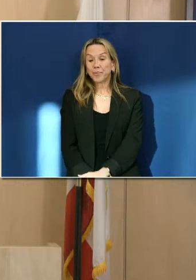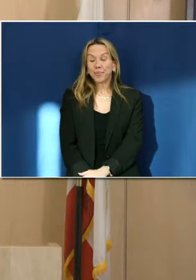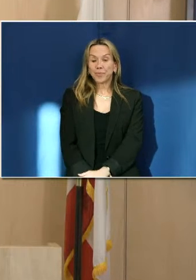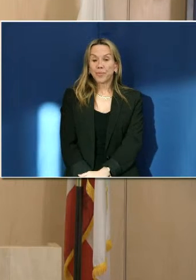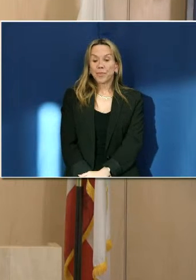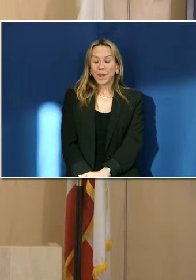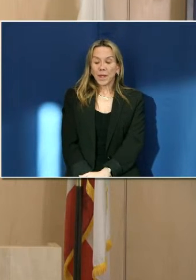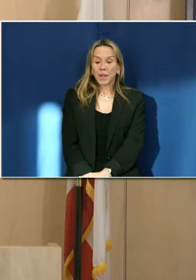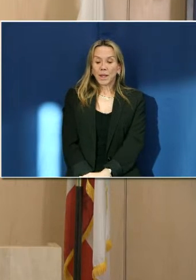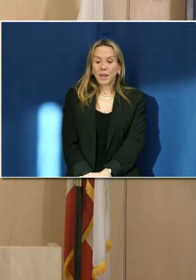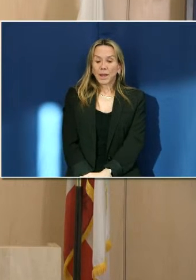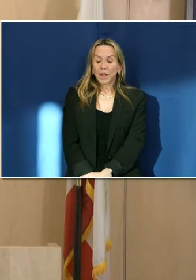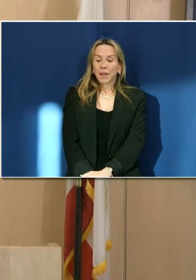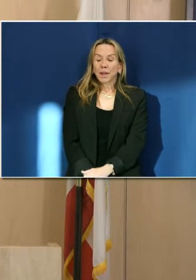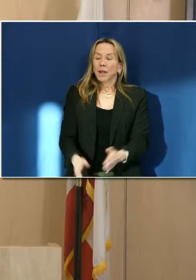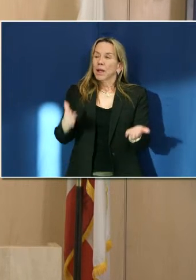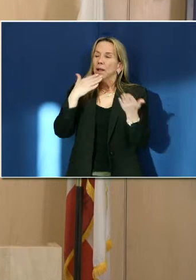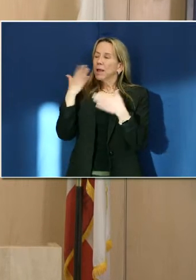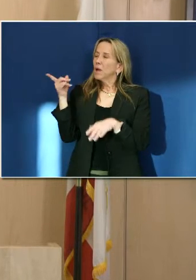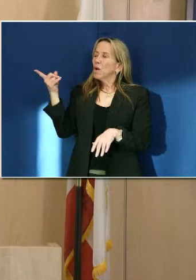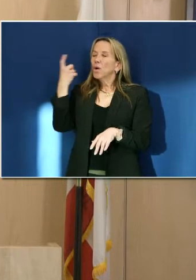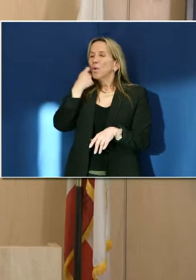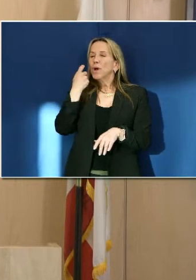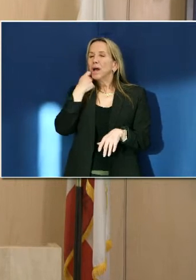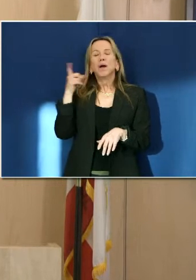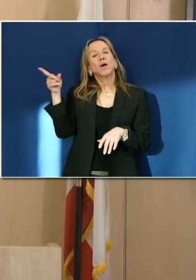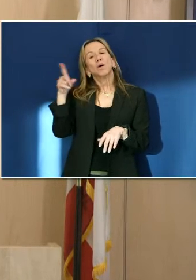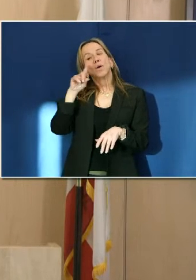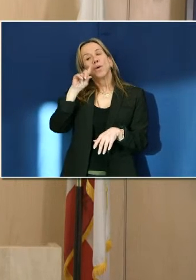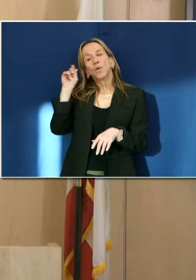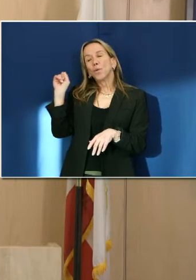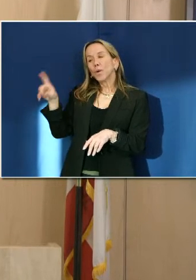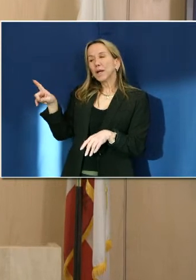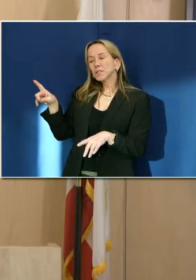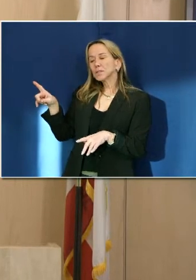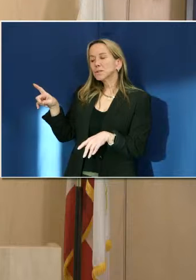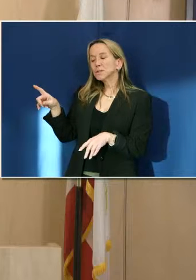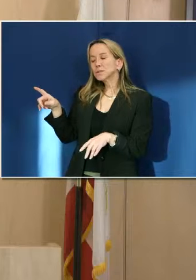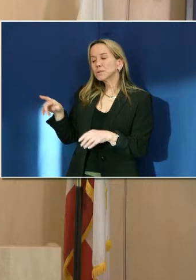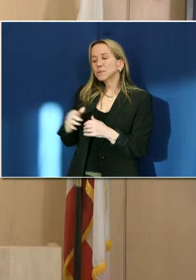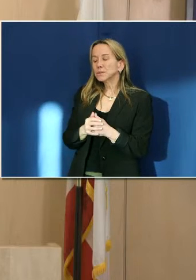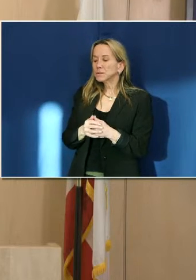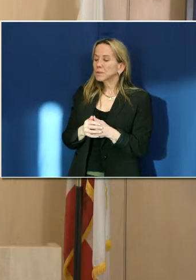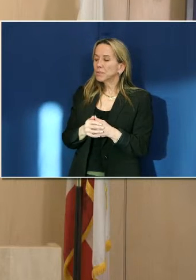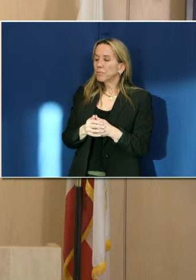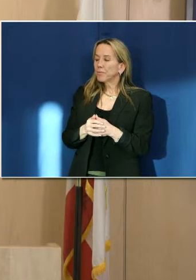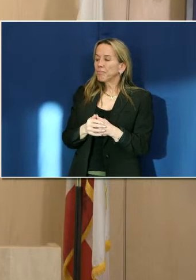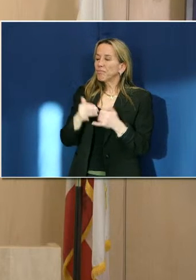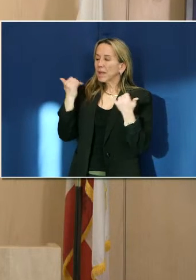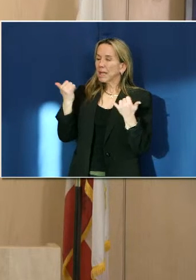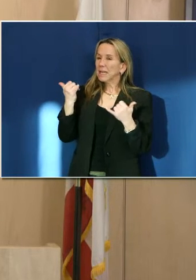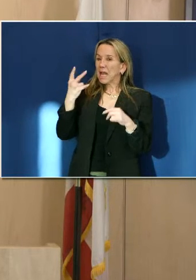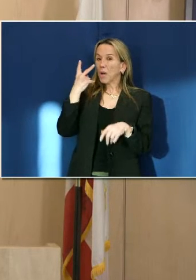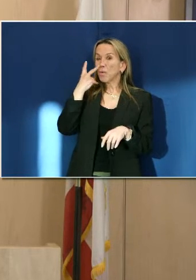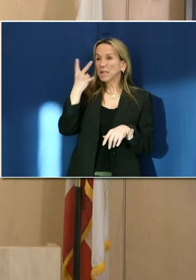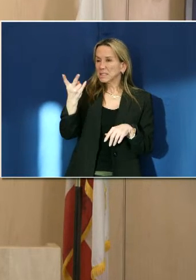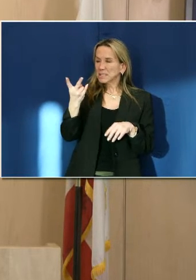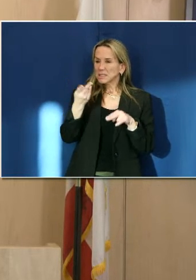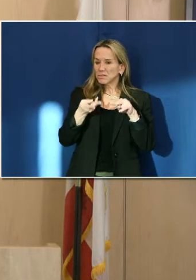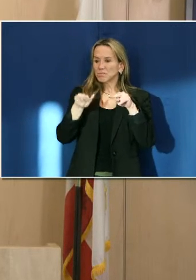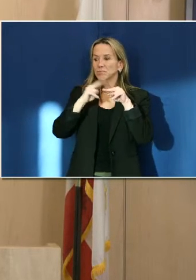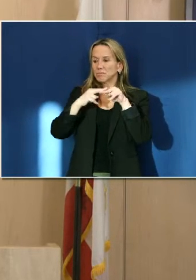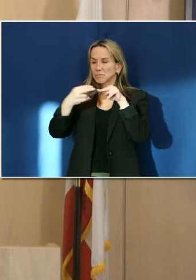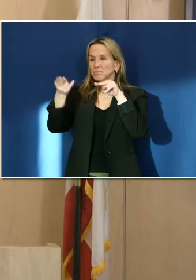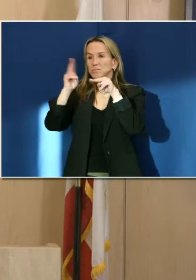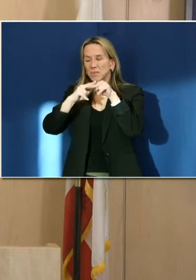Thank you. To follow up on that previous question, I think the point here is that, you're seeing the slope of the line increase. You're seeing a lot